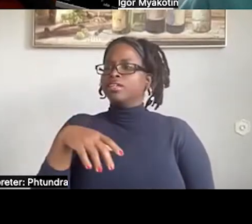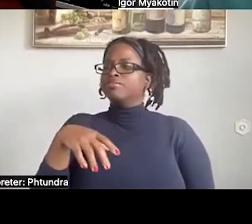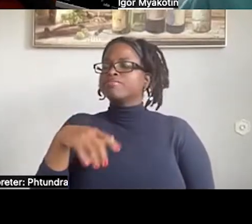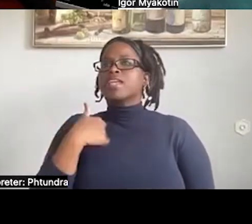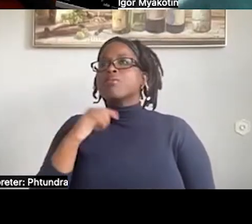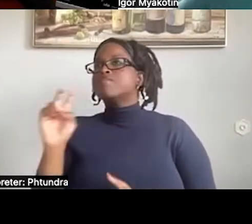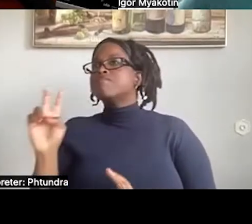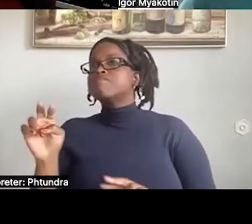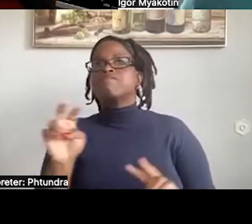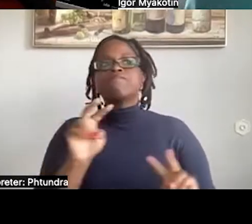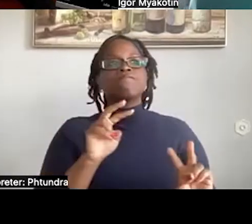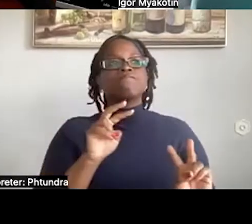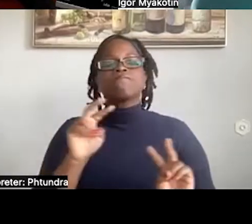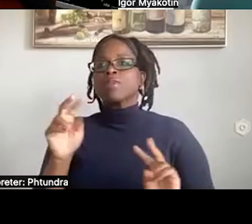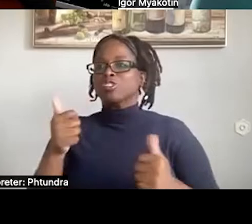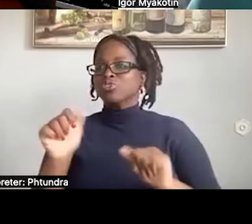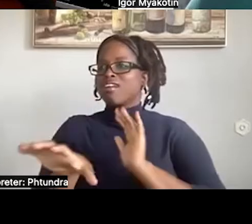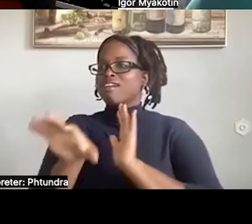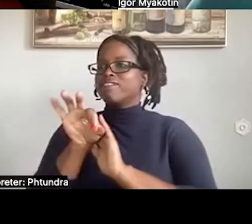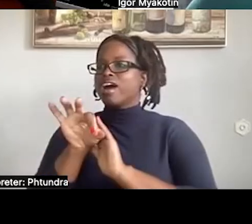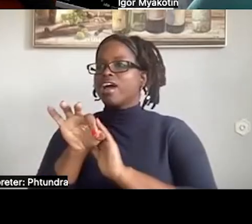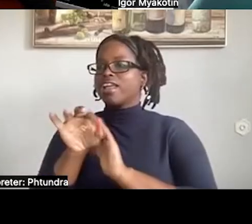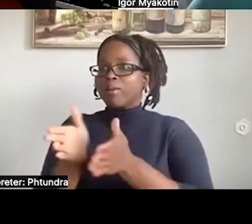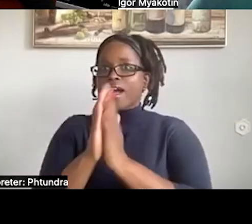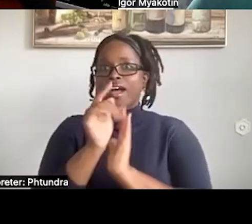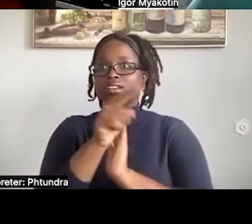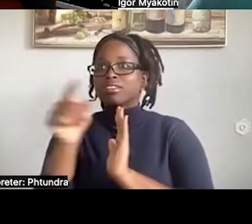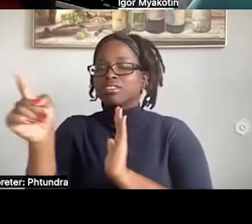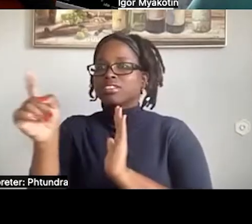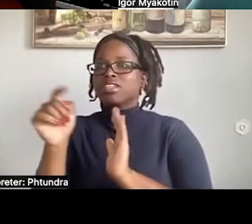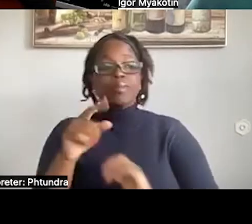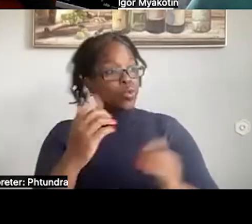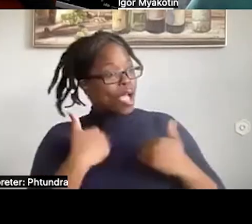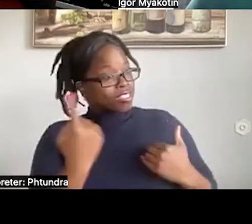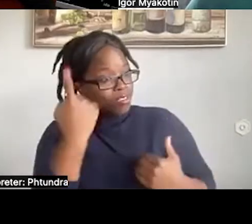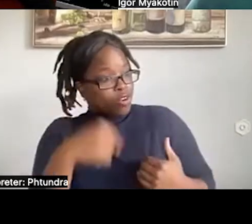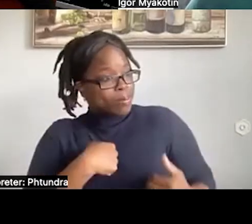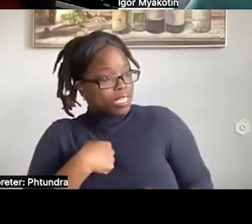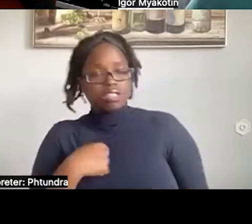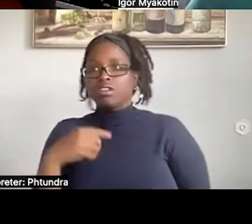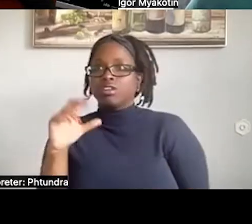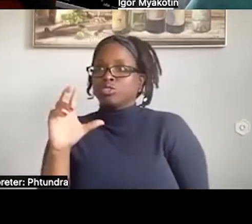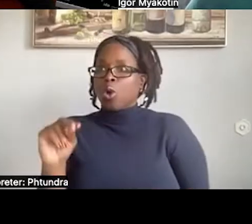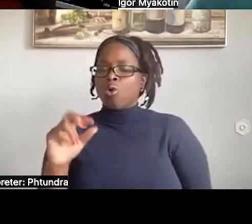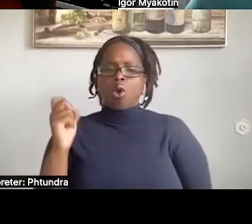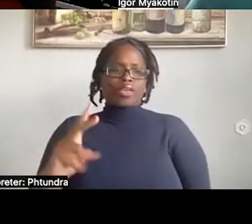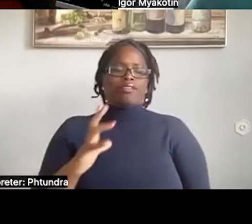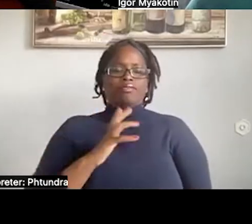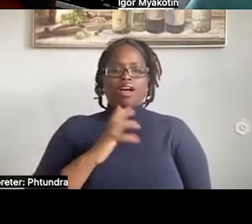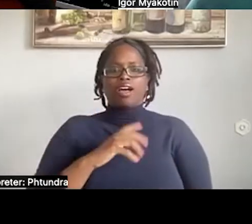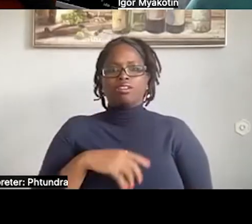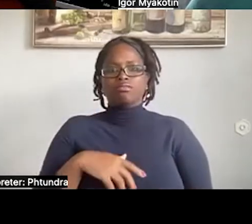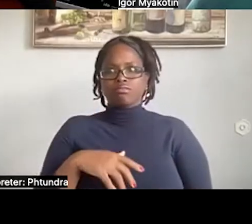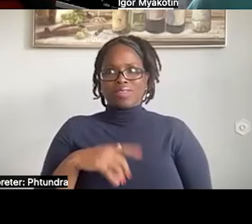for you there. And if I don't have anything for them, like right now, I can't go back to Iran and make a movie about how things are bad